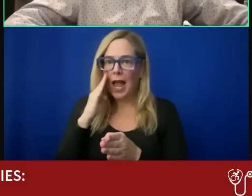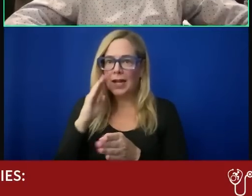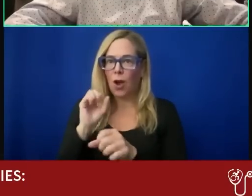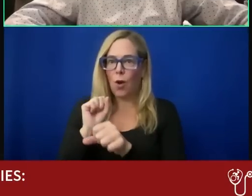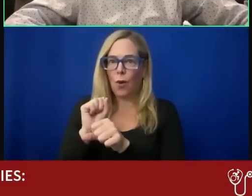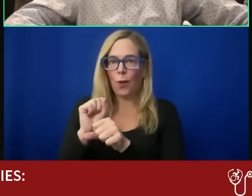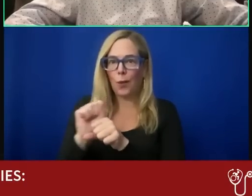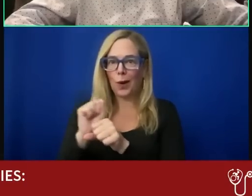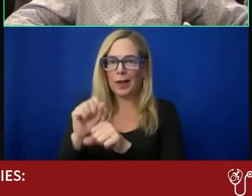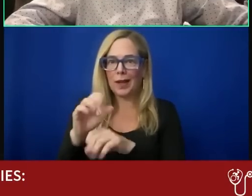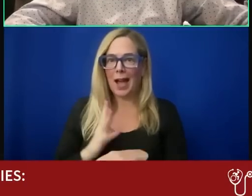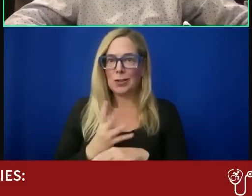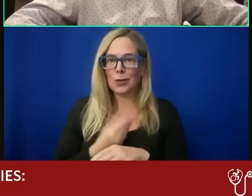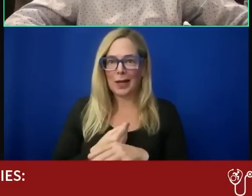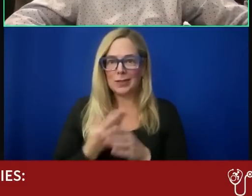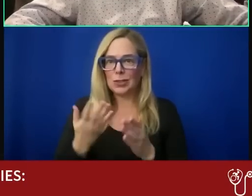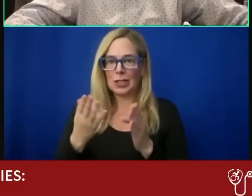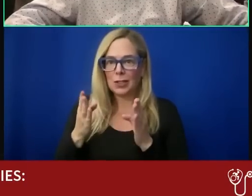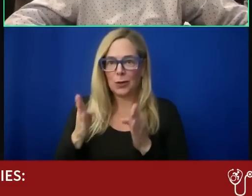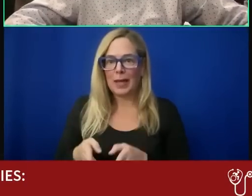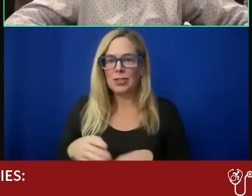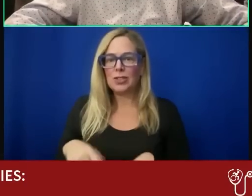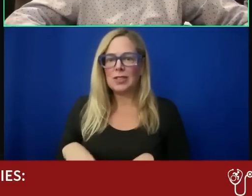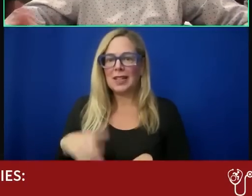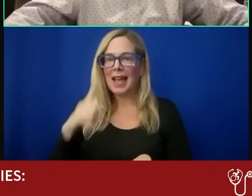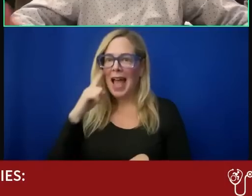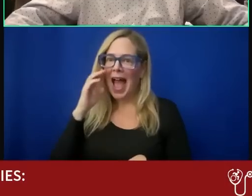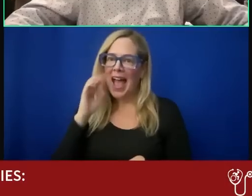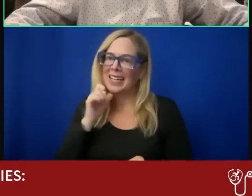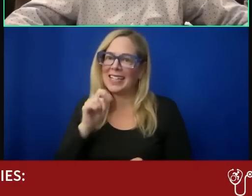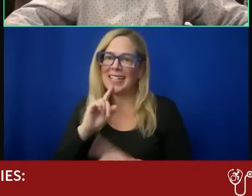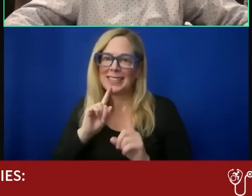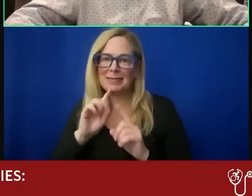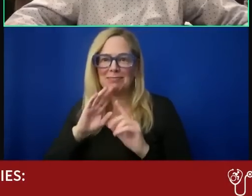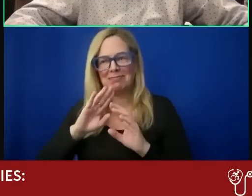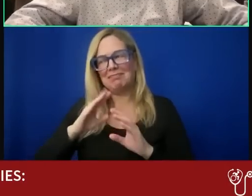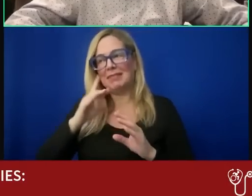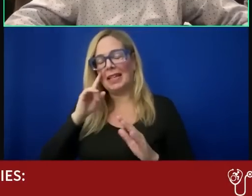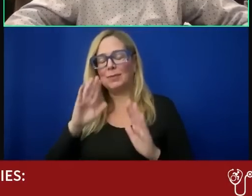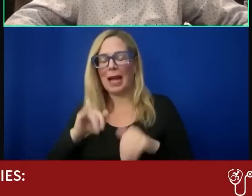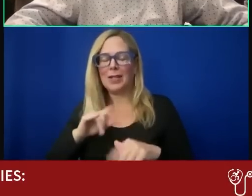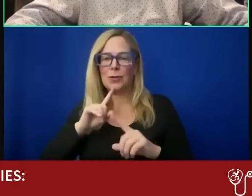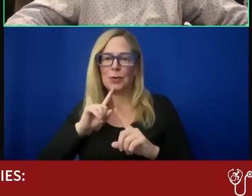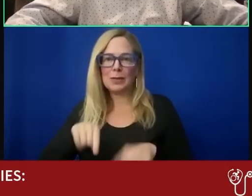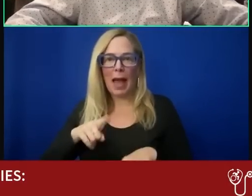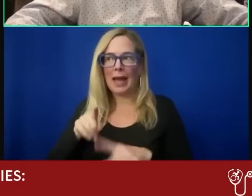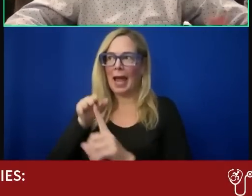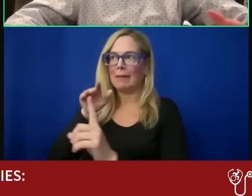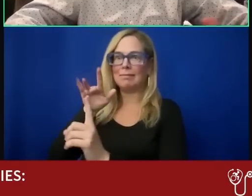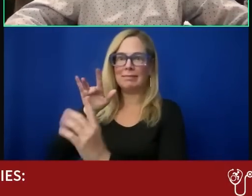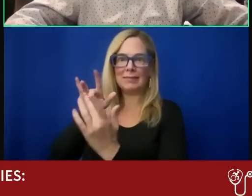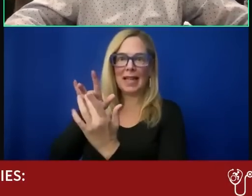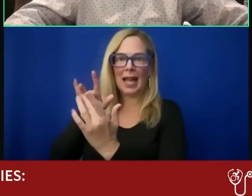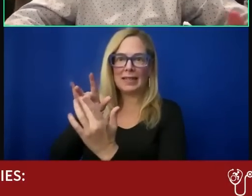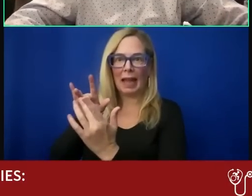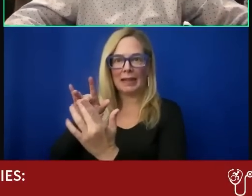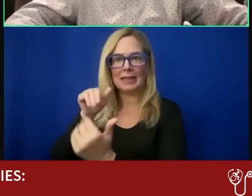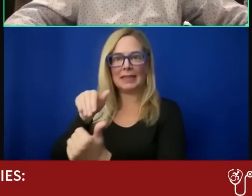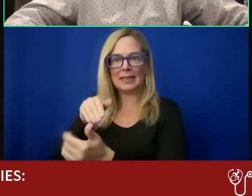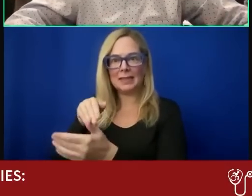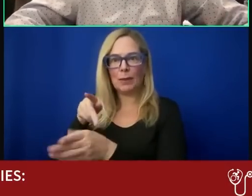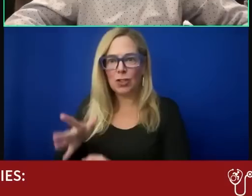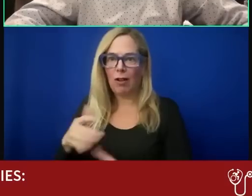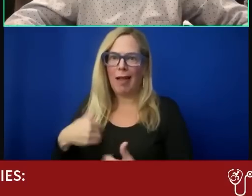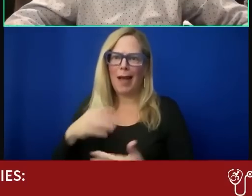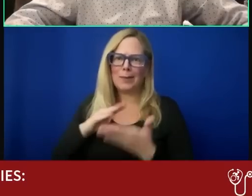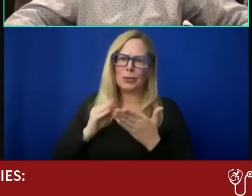respond. I mean, here I am, a graduate student in sociology. I'm reaching out to this major medical professional to say, hey, can you help me here,